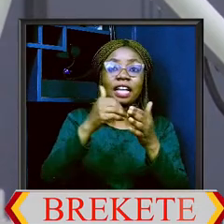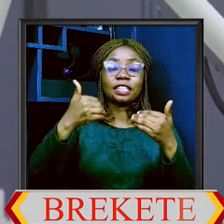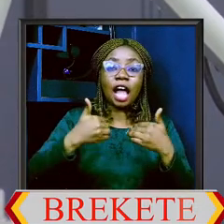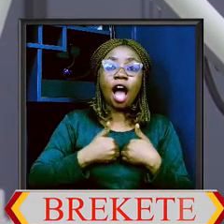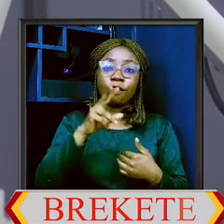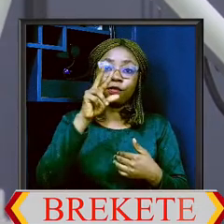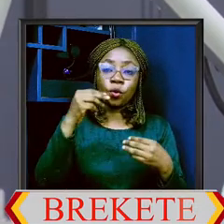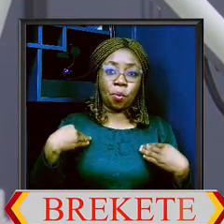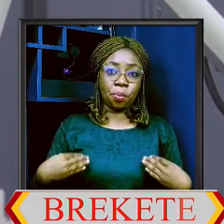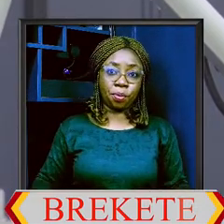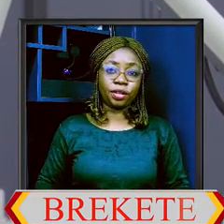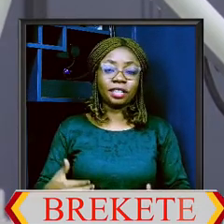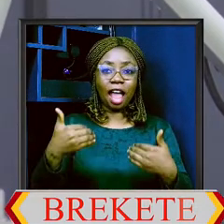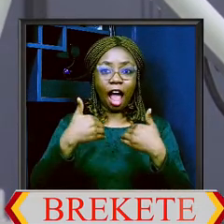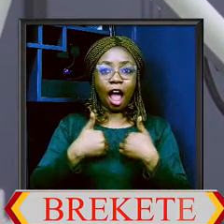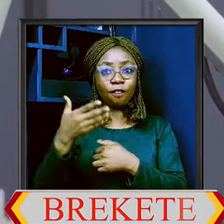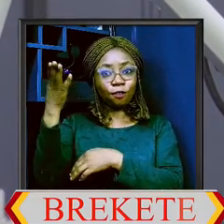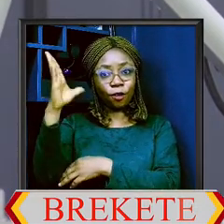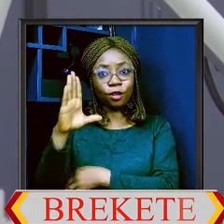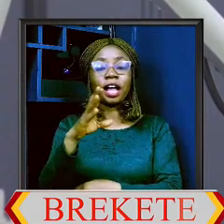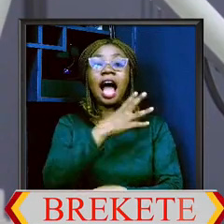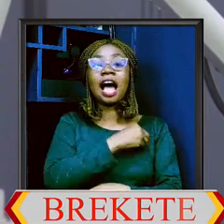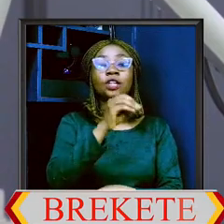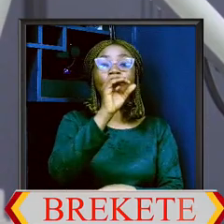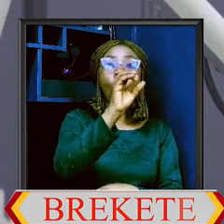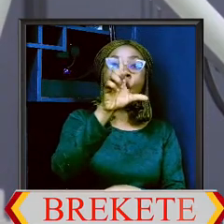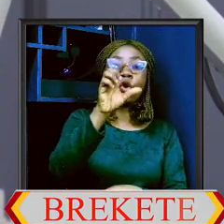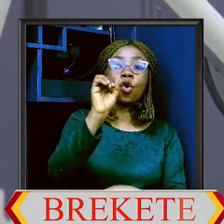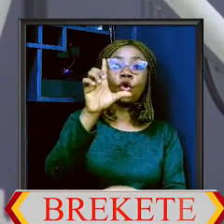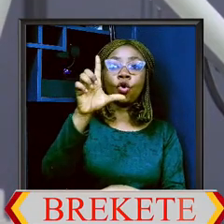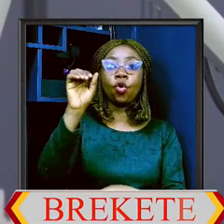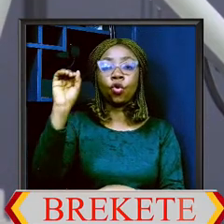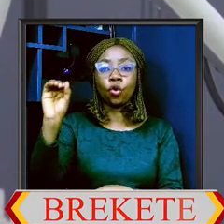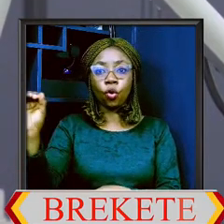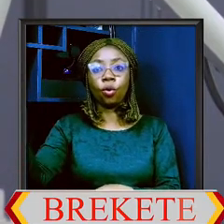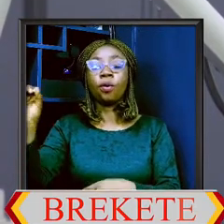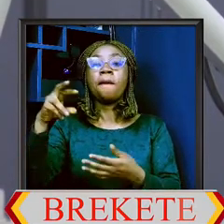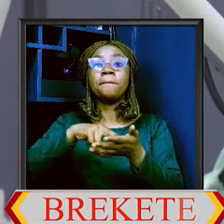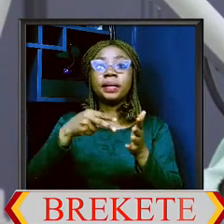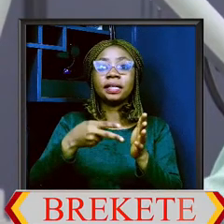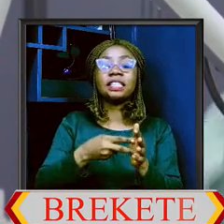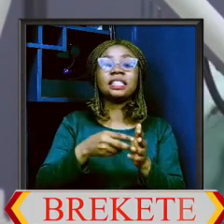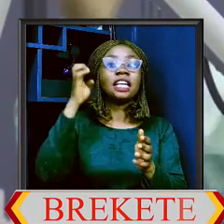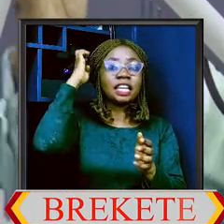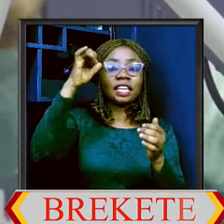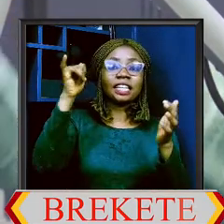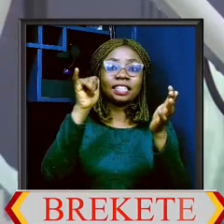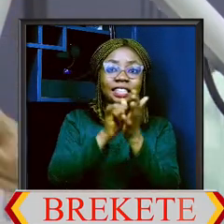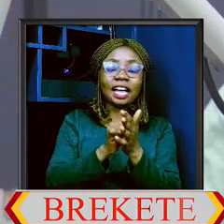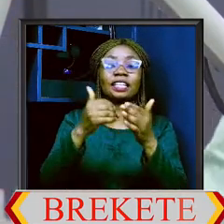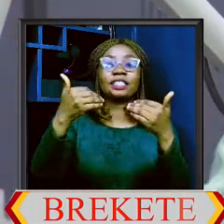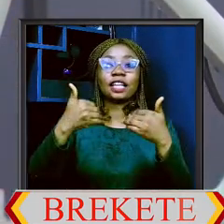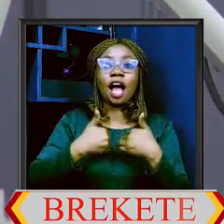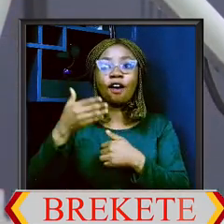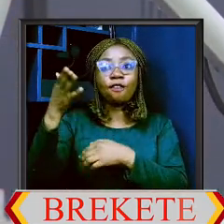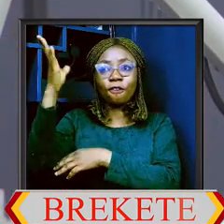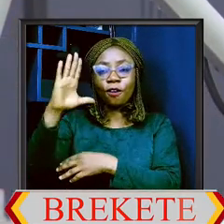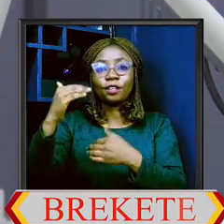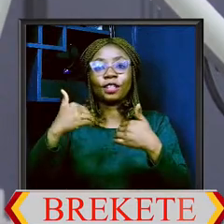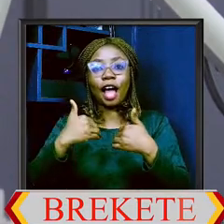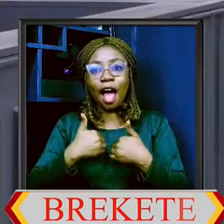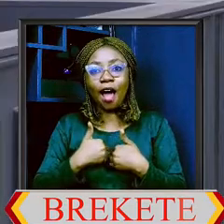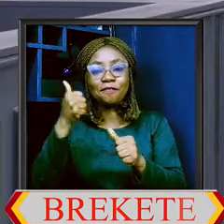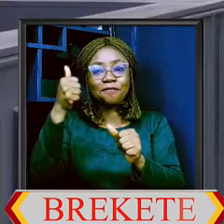H and the old means he that has God has everything that is the meaning of h